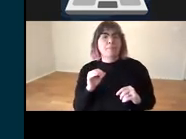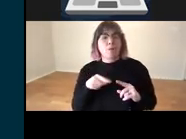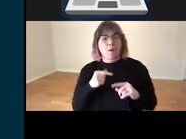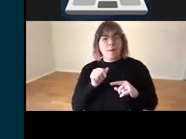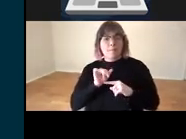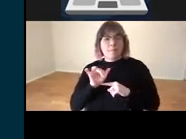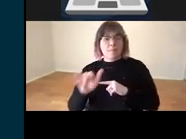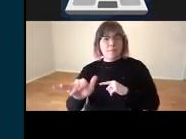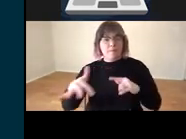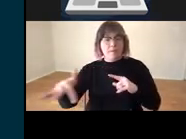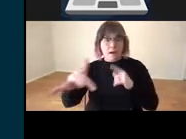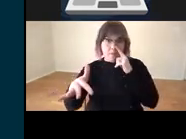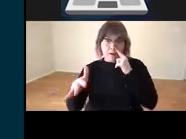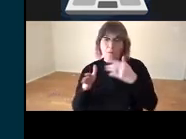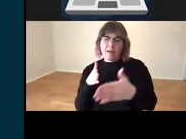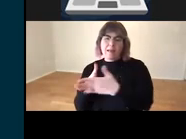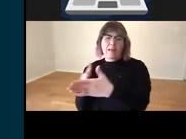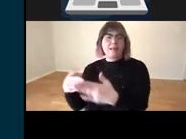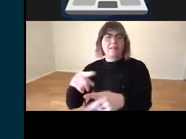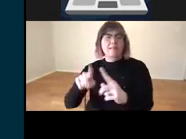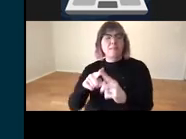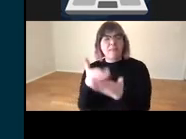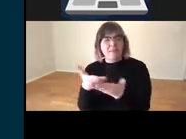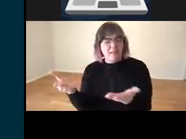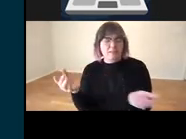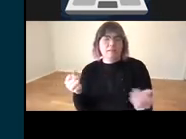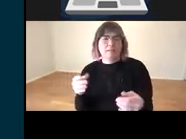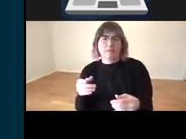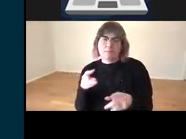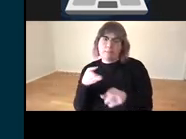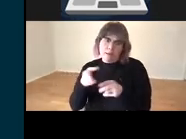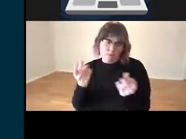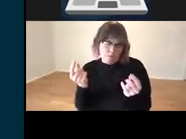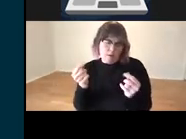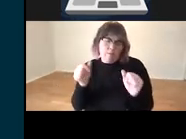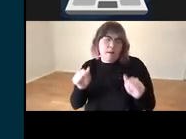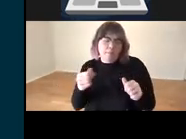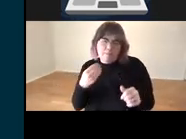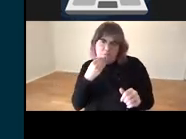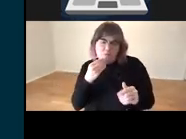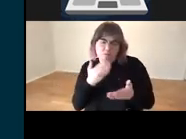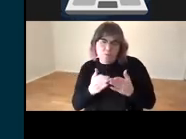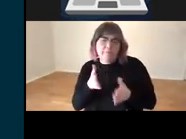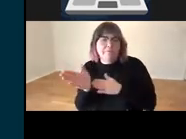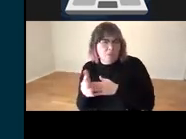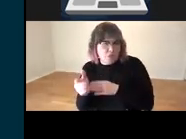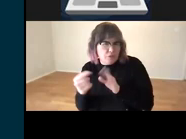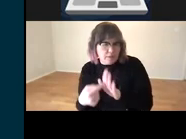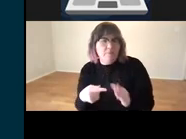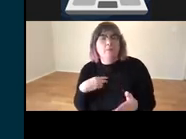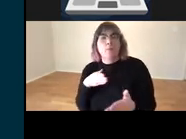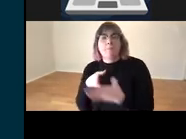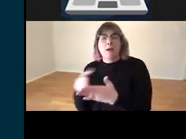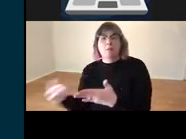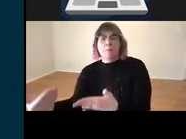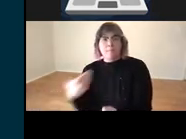into the environment, those sounds can hit a variety of objects. One of the main one being potential prey sources, right, like fish. And when those sounds bounce